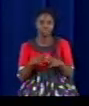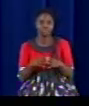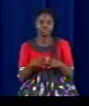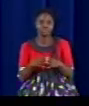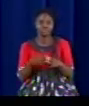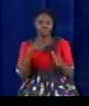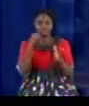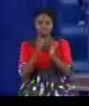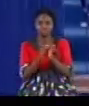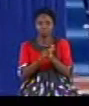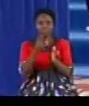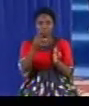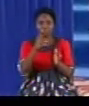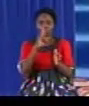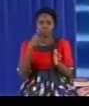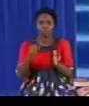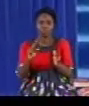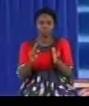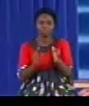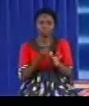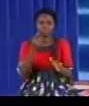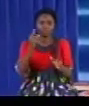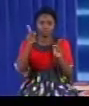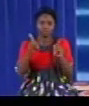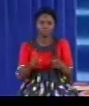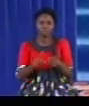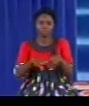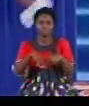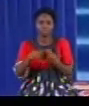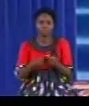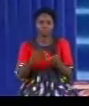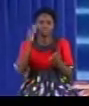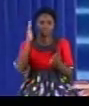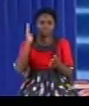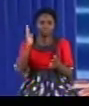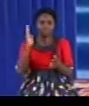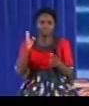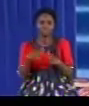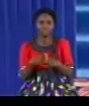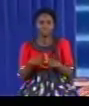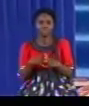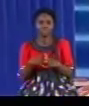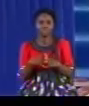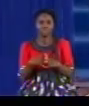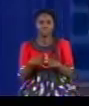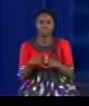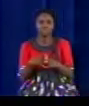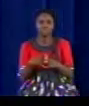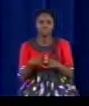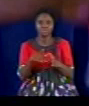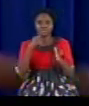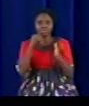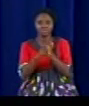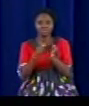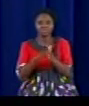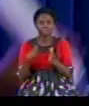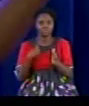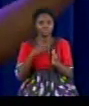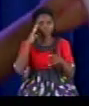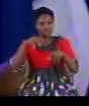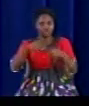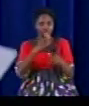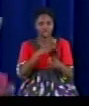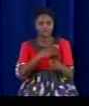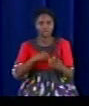person to give testimony. When that woman gave testimony in October with twins, and he said we should go and be buying our baby thing. I